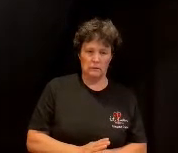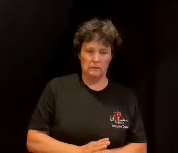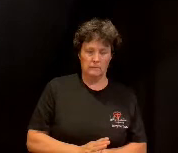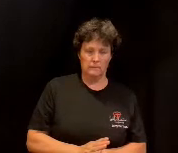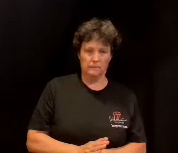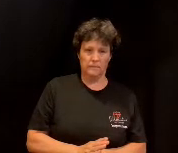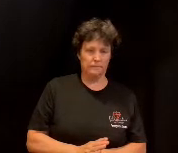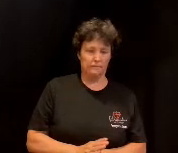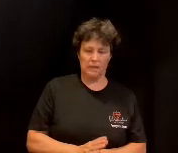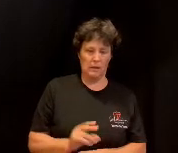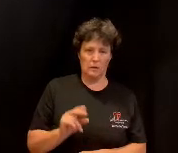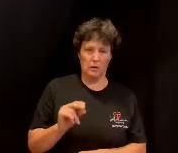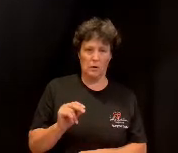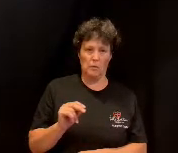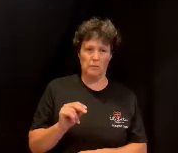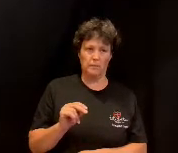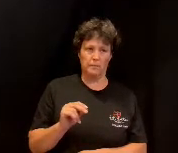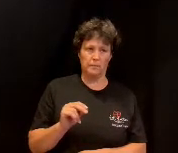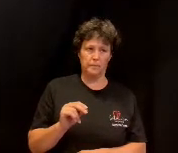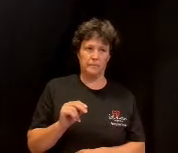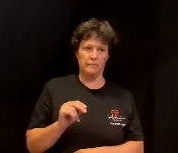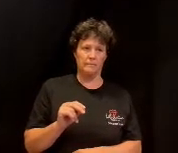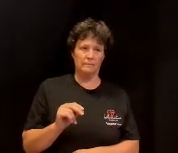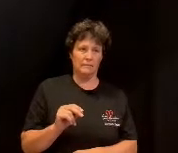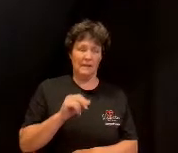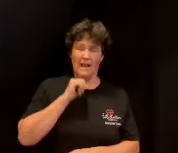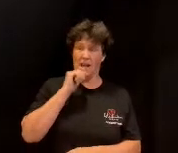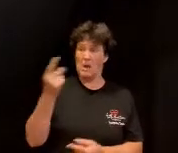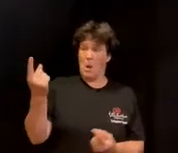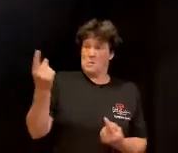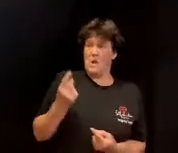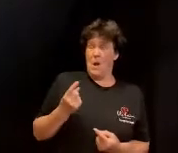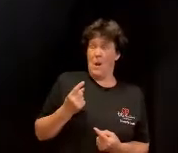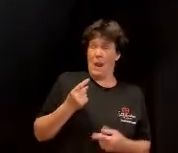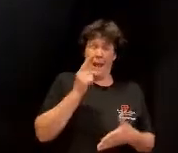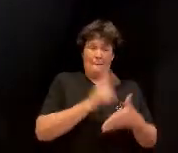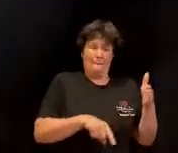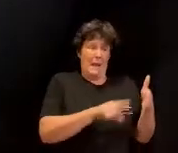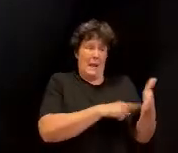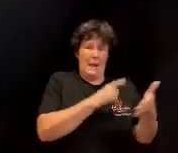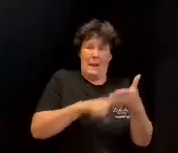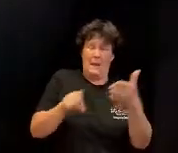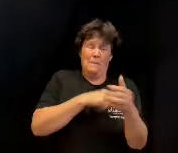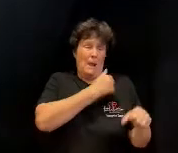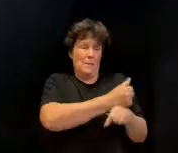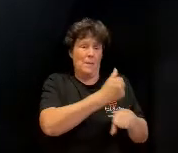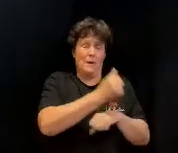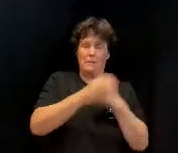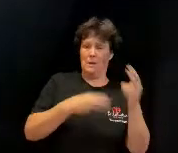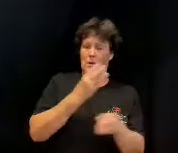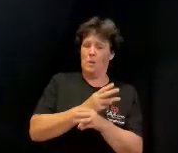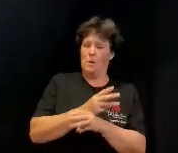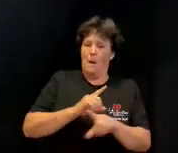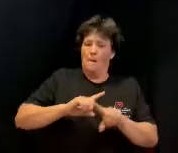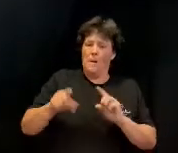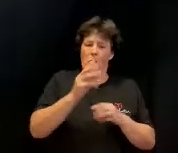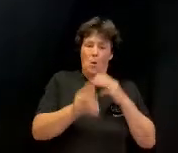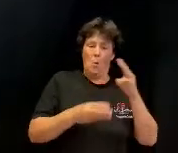It's just not what he done. He said he didn't come to condemn the world, but the world through him might